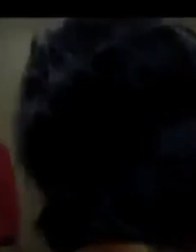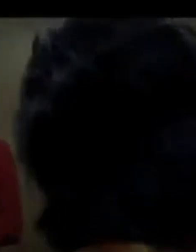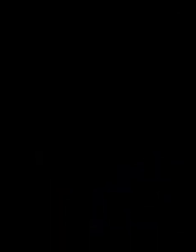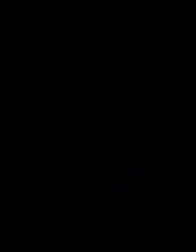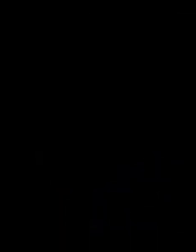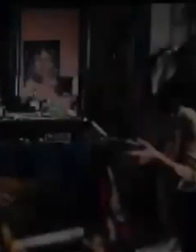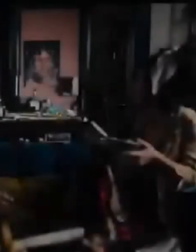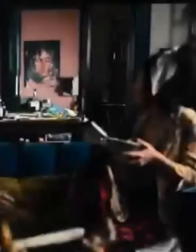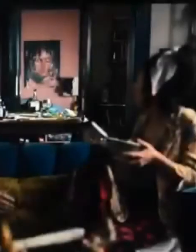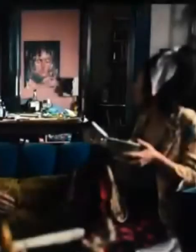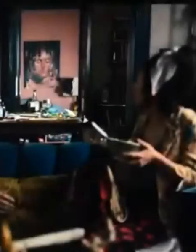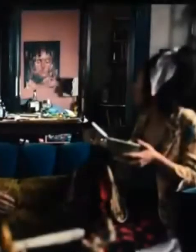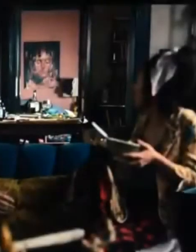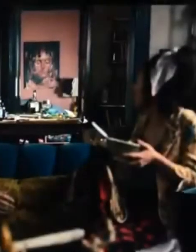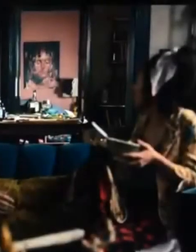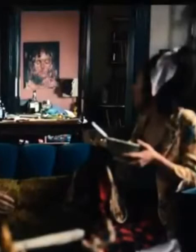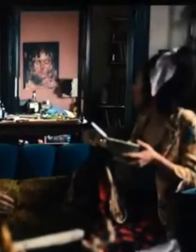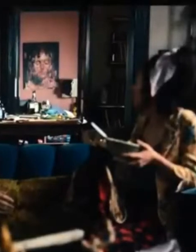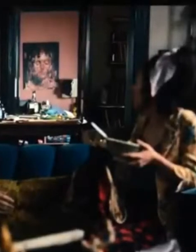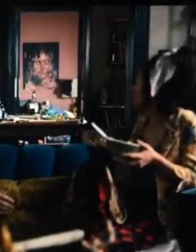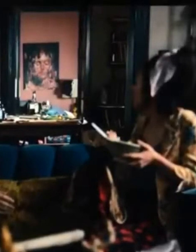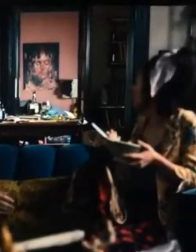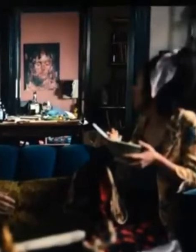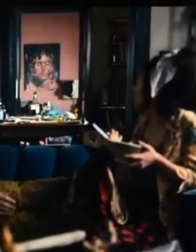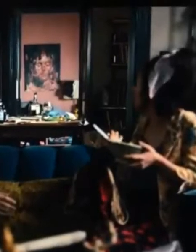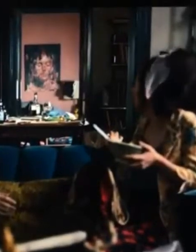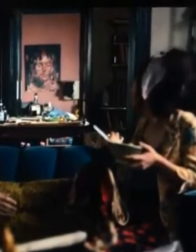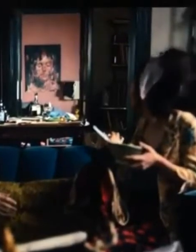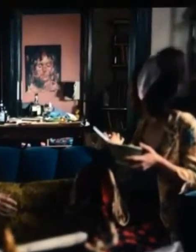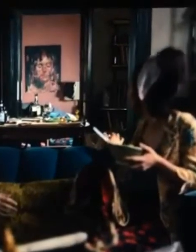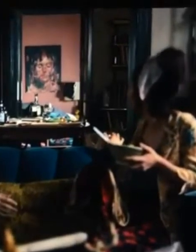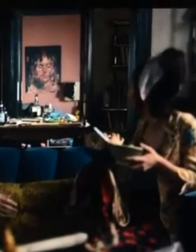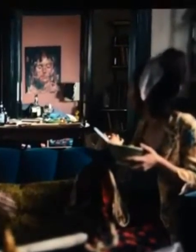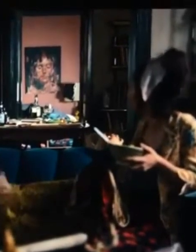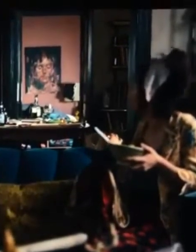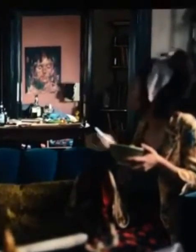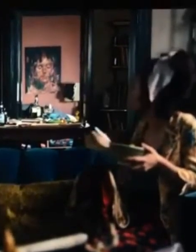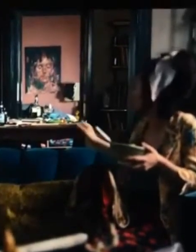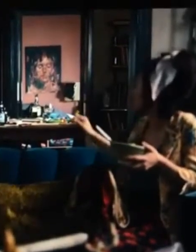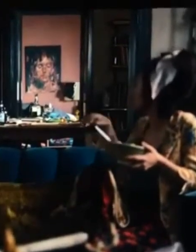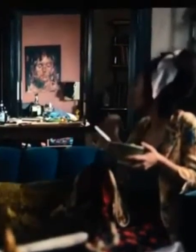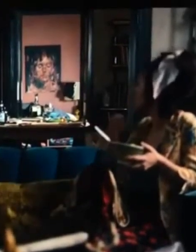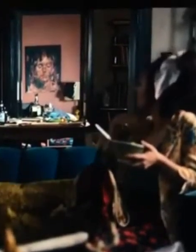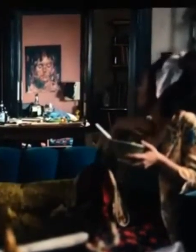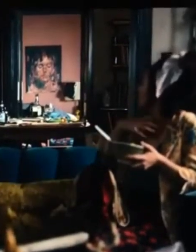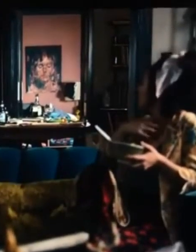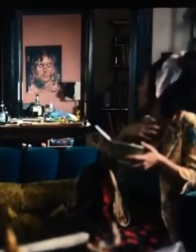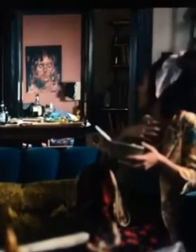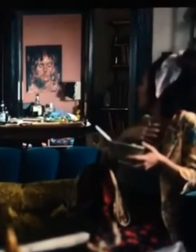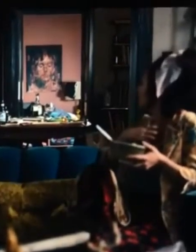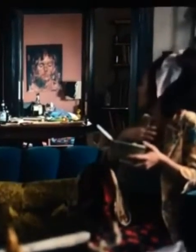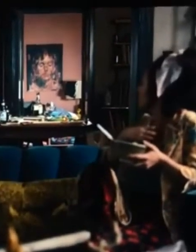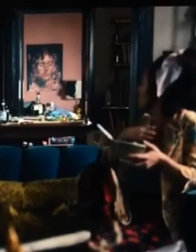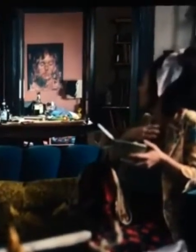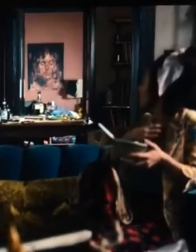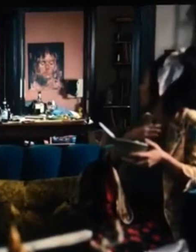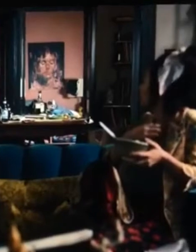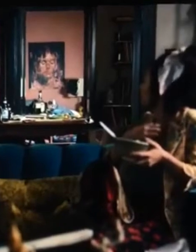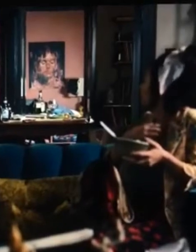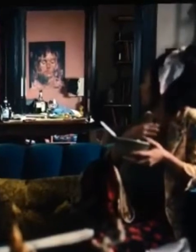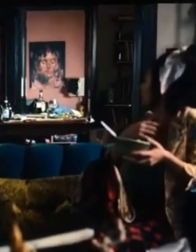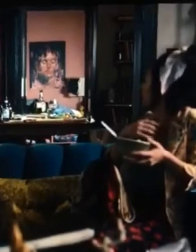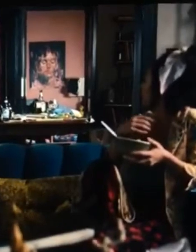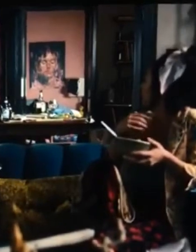Friedan. Shiva, but have you ever noticed that there is an inscription over the door that is incredibly highly creepy? Mm. What does it